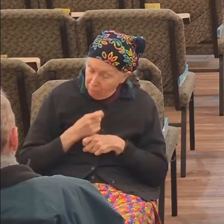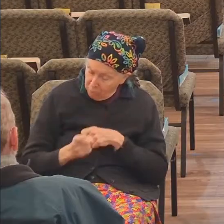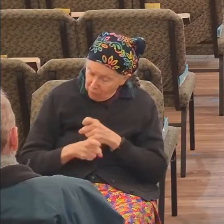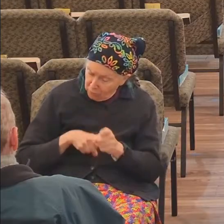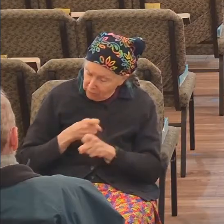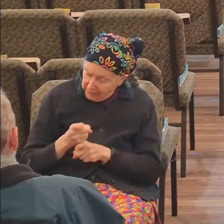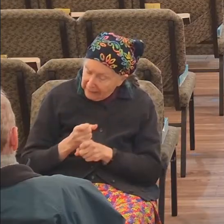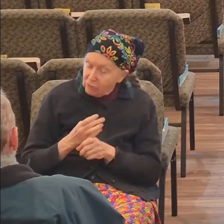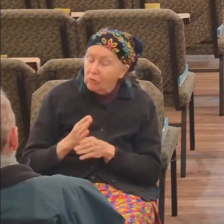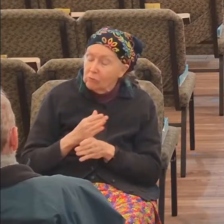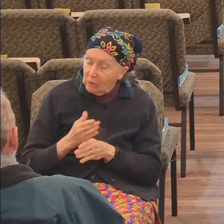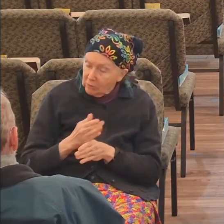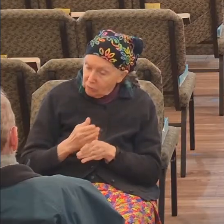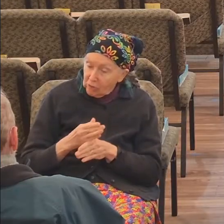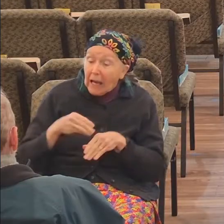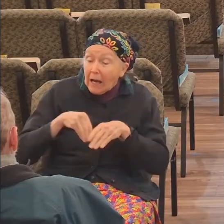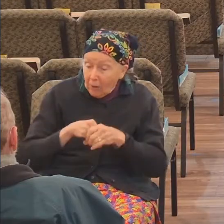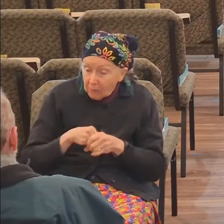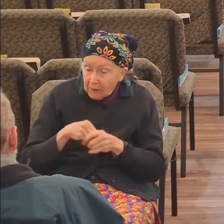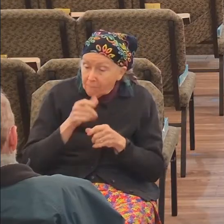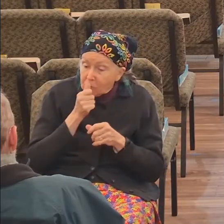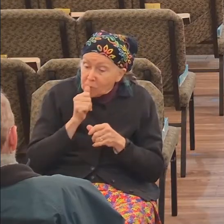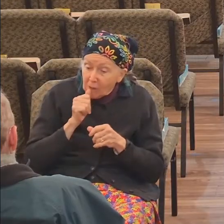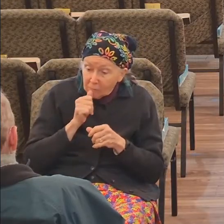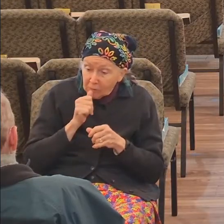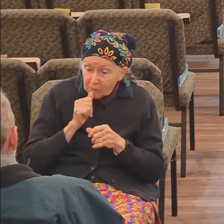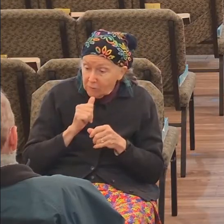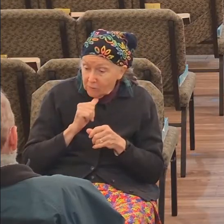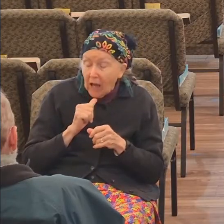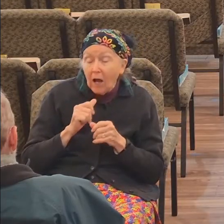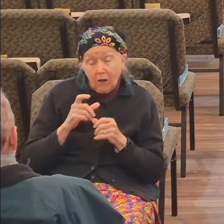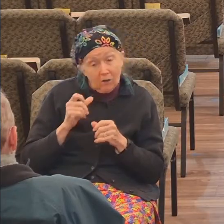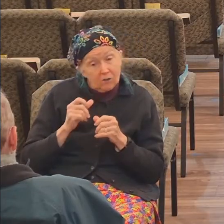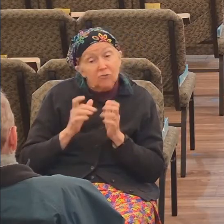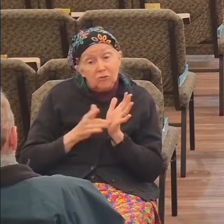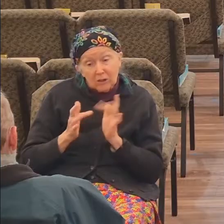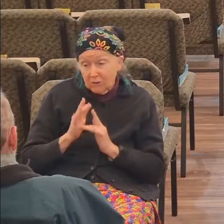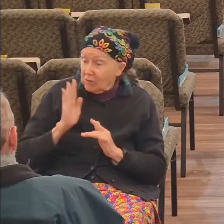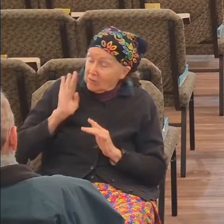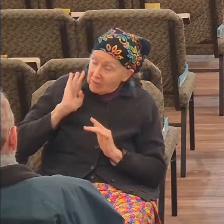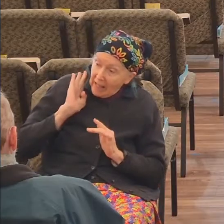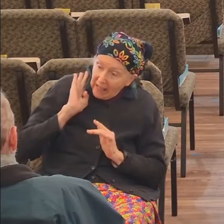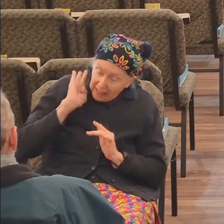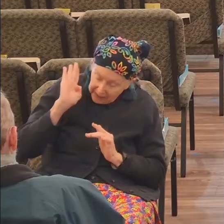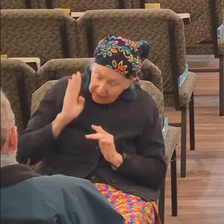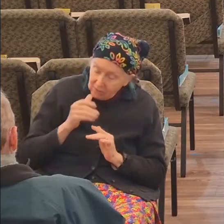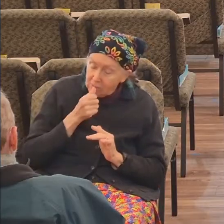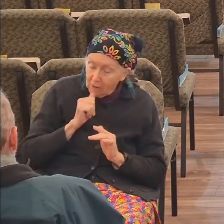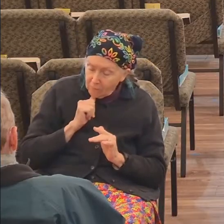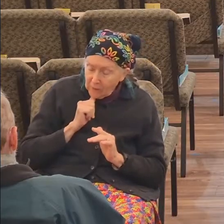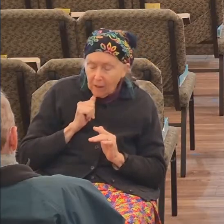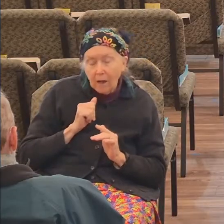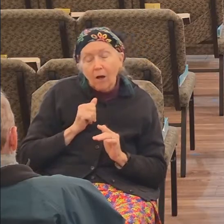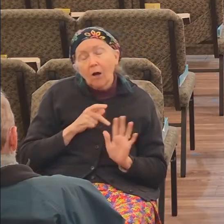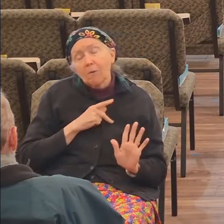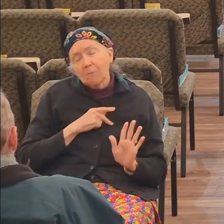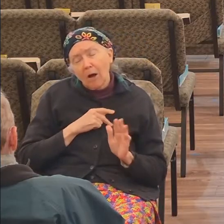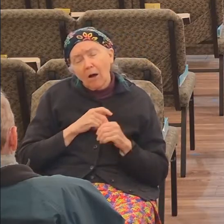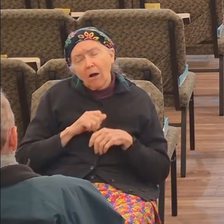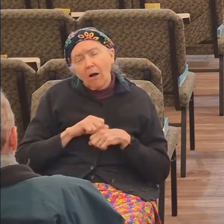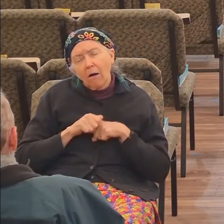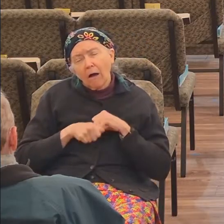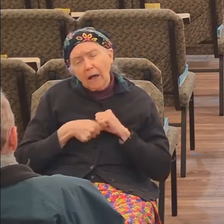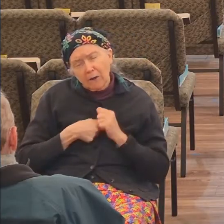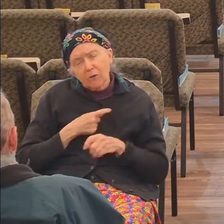together in the sufferings of Jesus. Paul talks about how he anguished over what they were going through, right? I mean, he